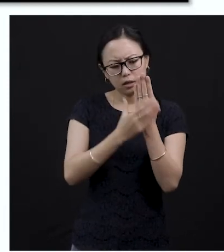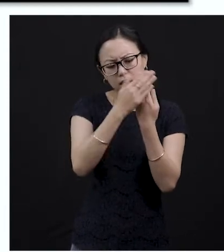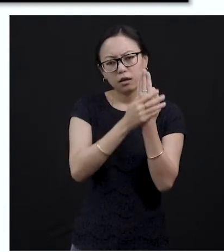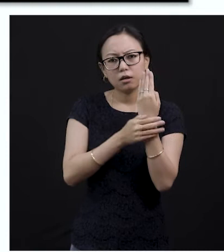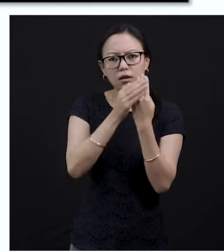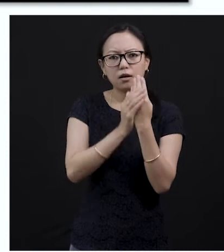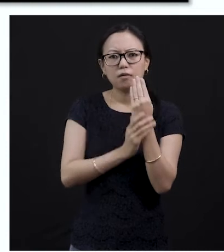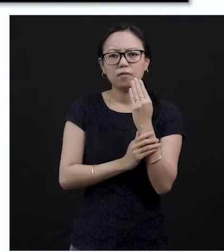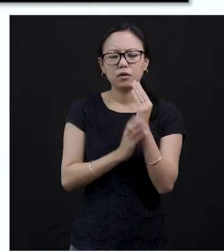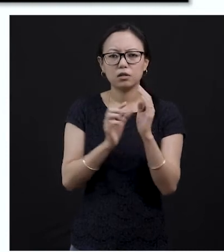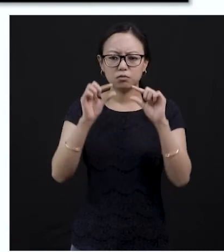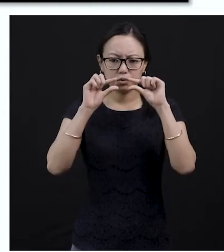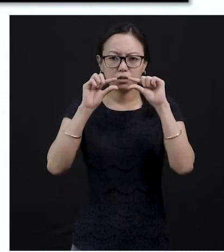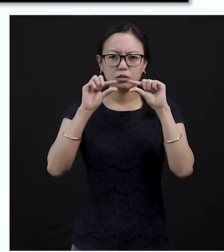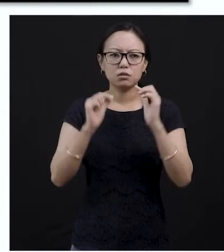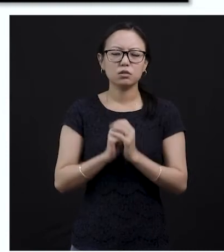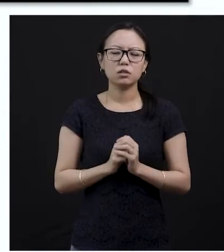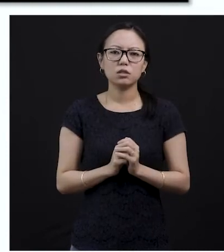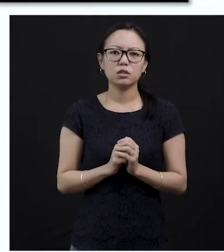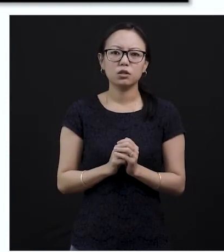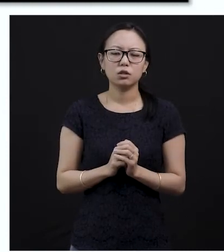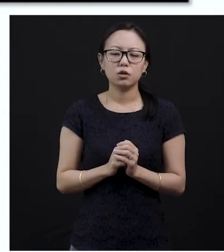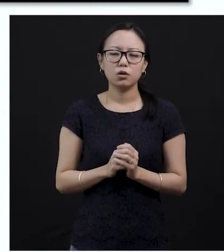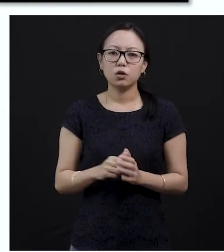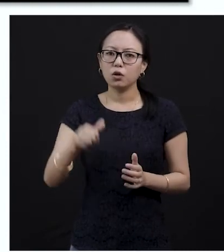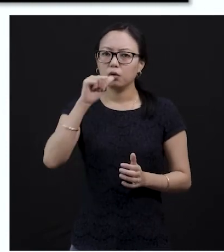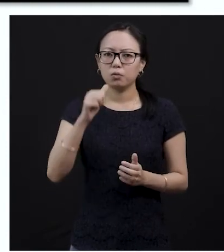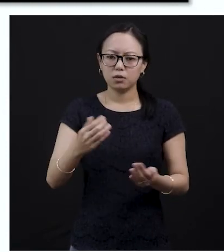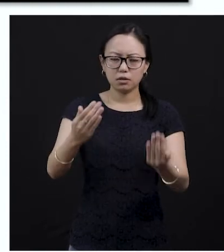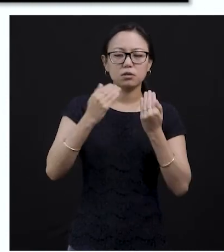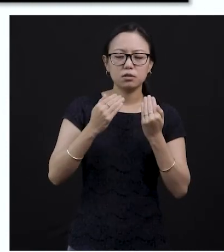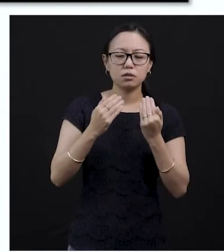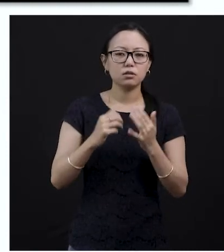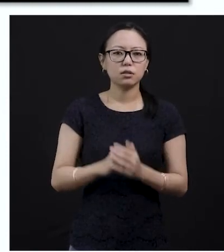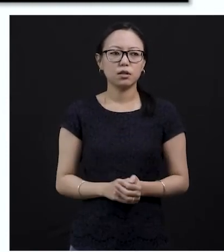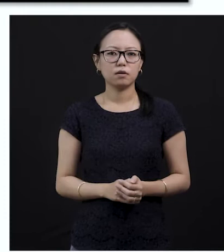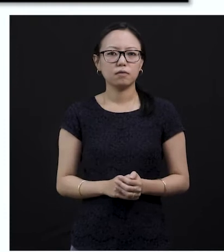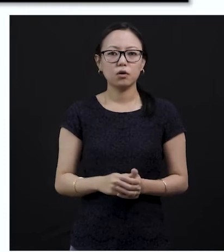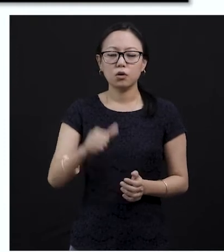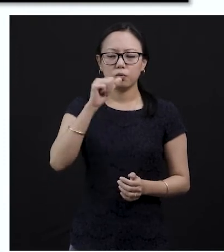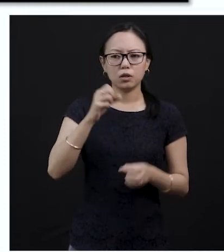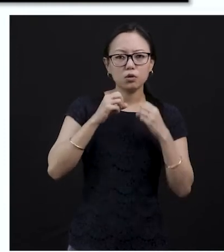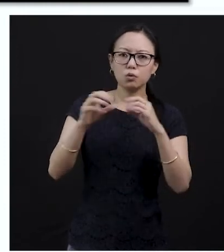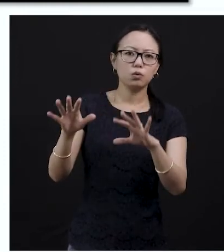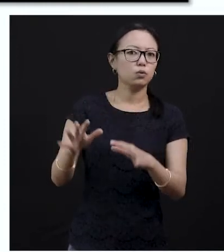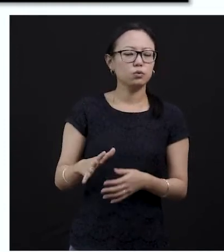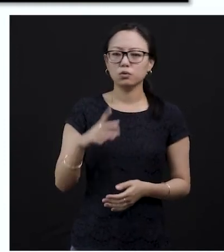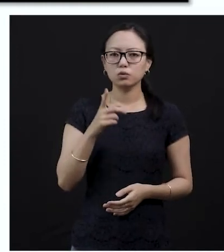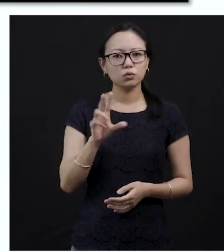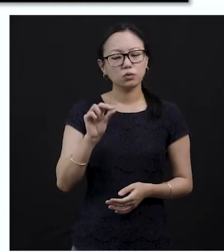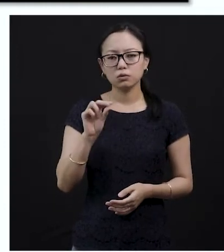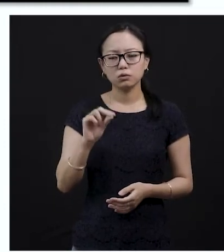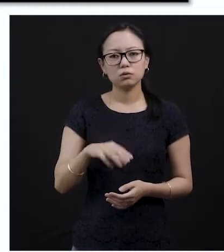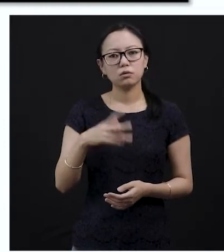waxy. So that they retain more water, so that they don't lose water, okay?